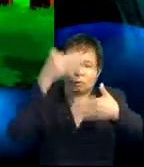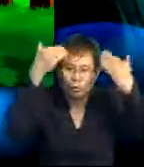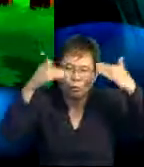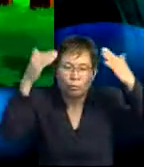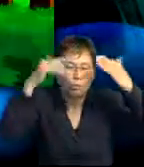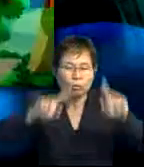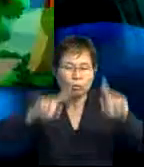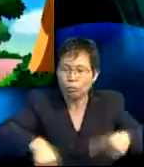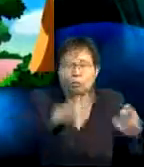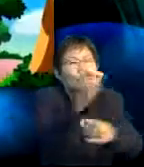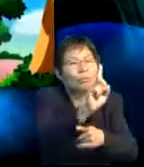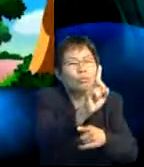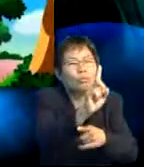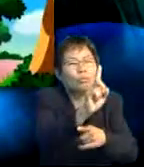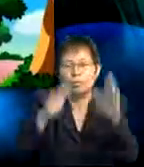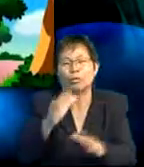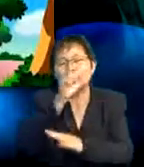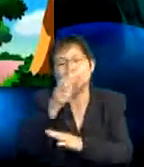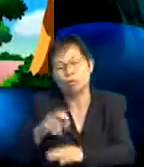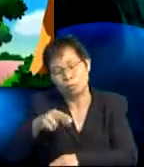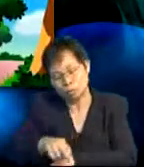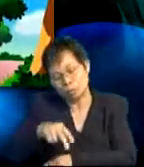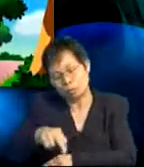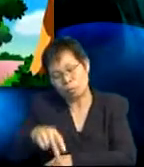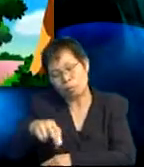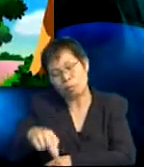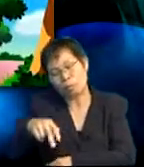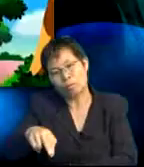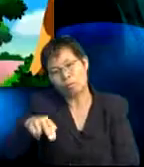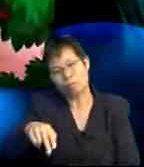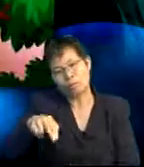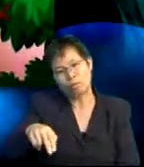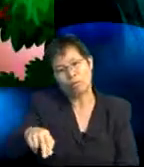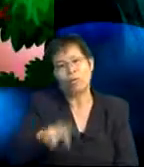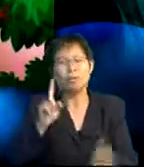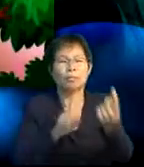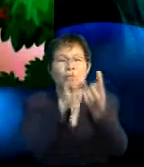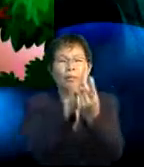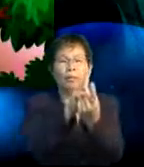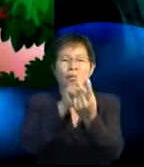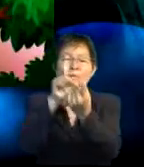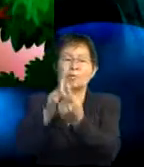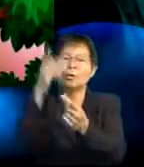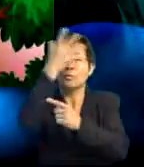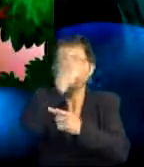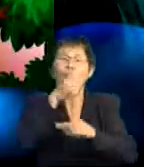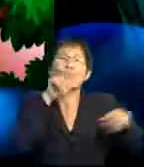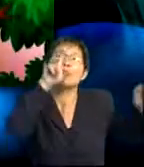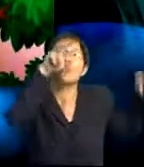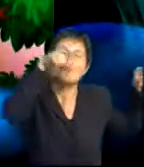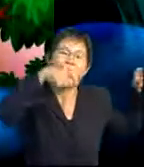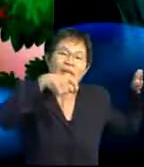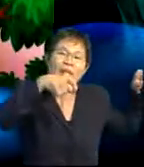know where to go, so he just walked and walked. He met a group of beautiful